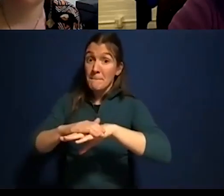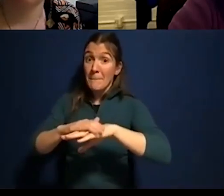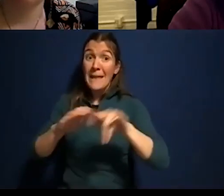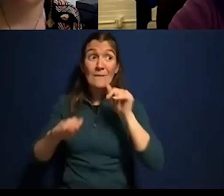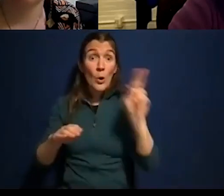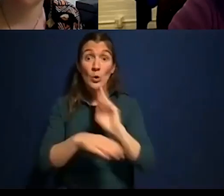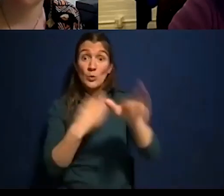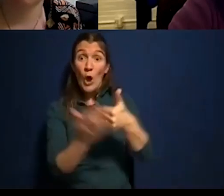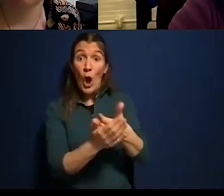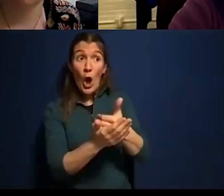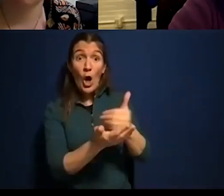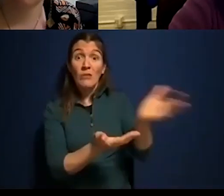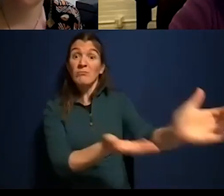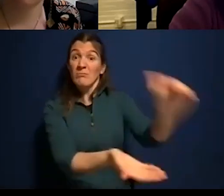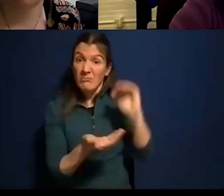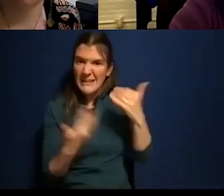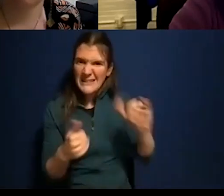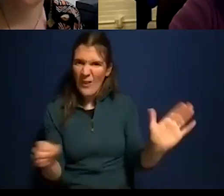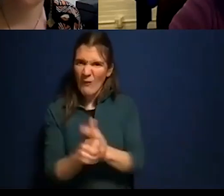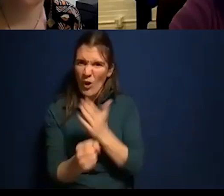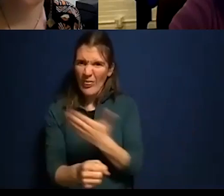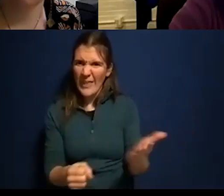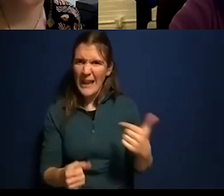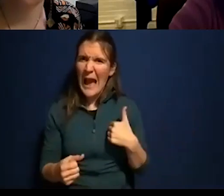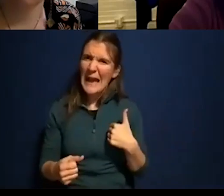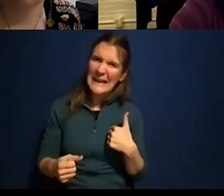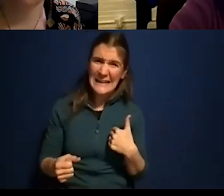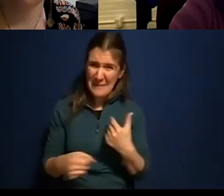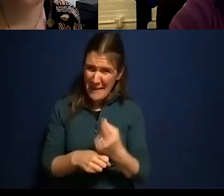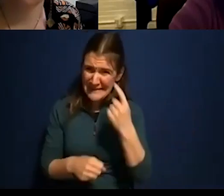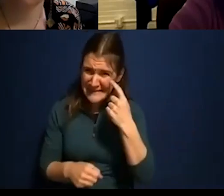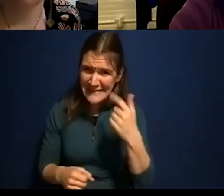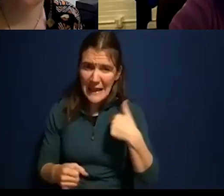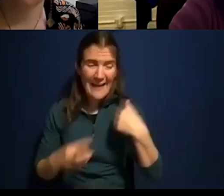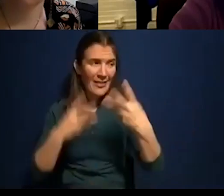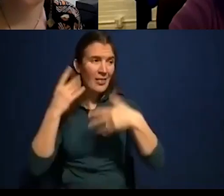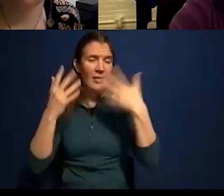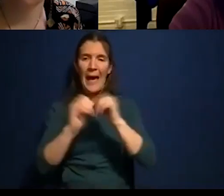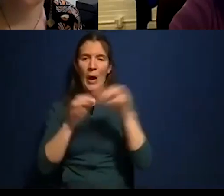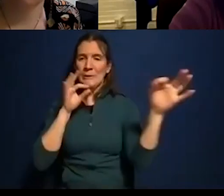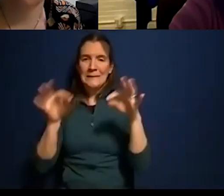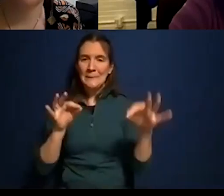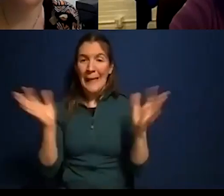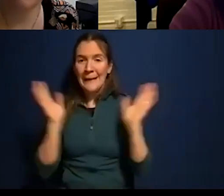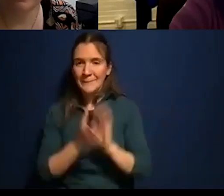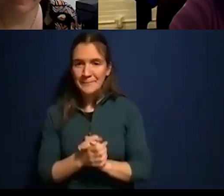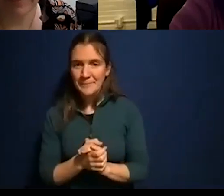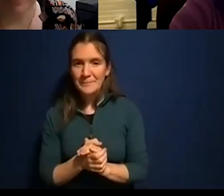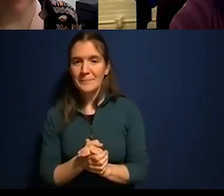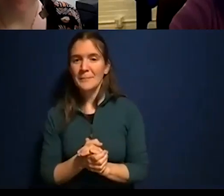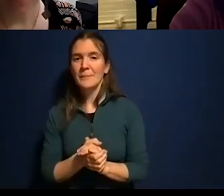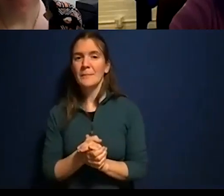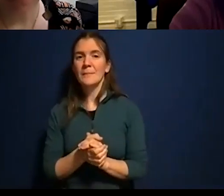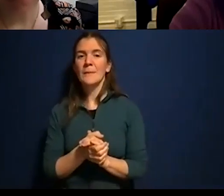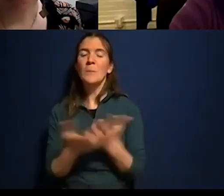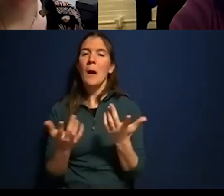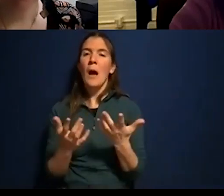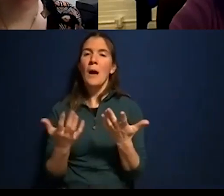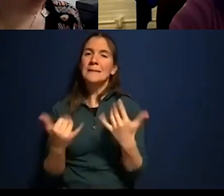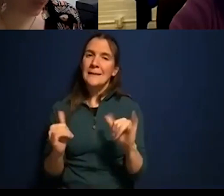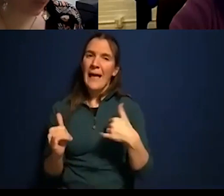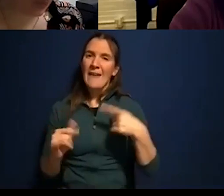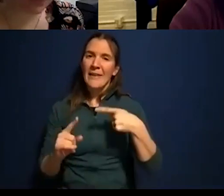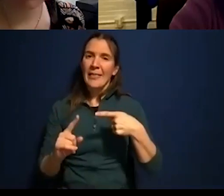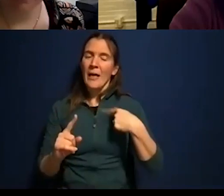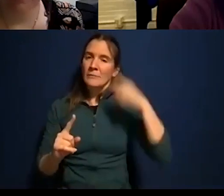thing. So I know that probably doesn't make any sense because I didn't even expect to be here tonight, but that's just off the top